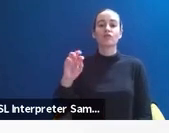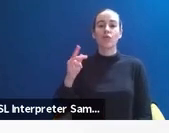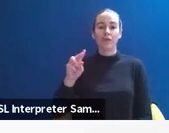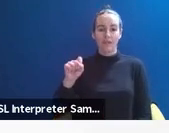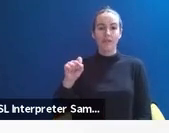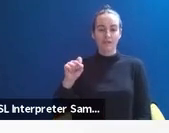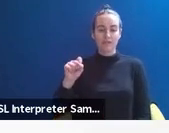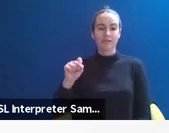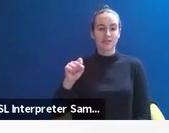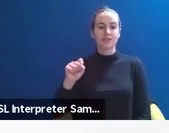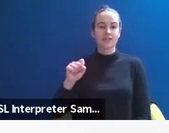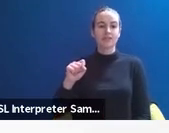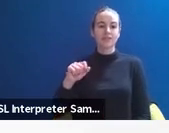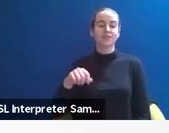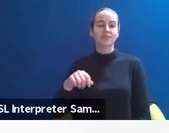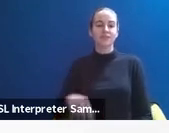saccule.